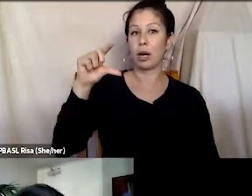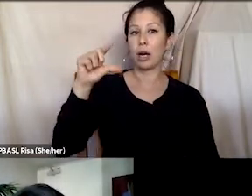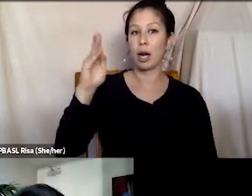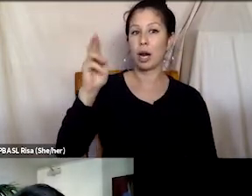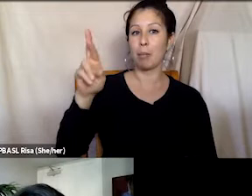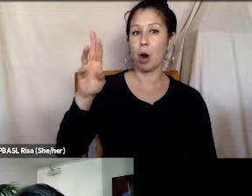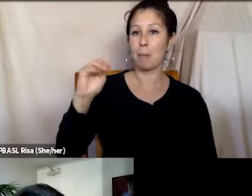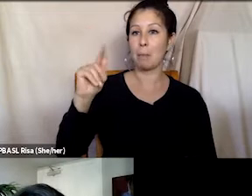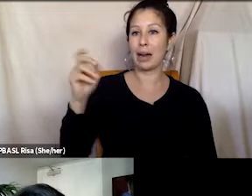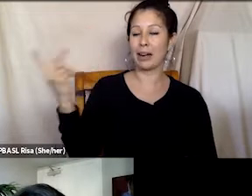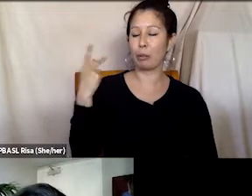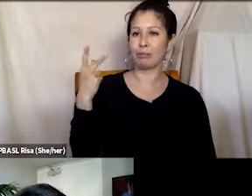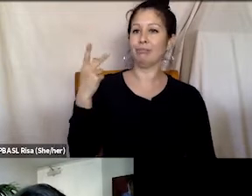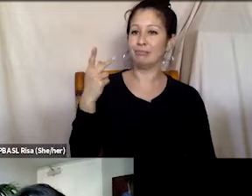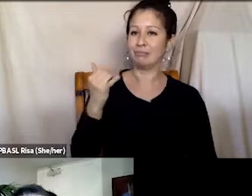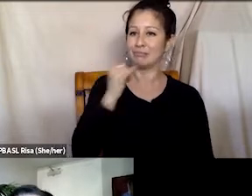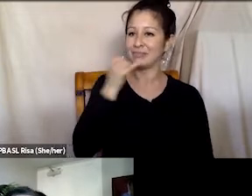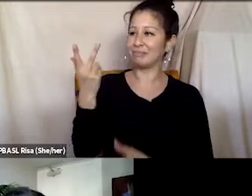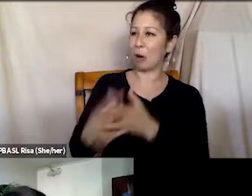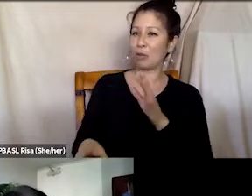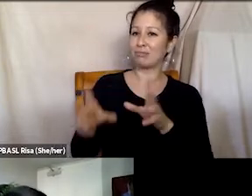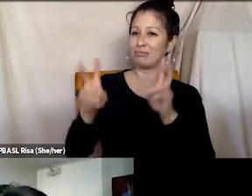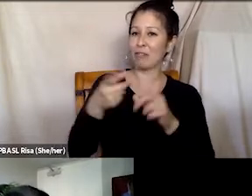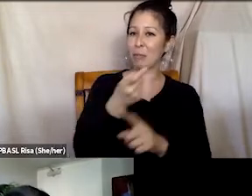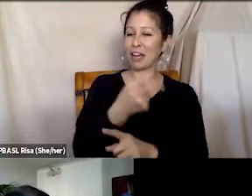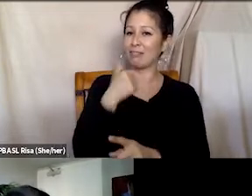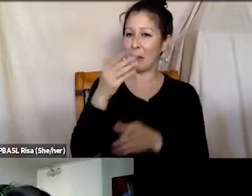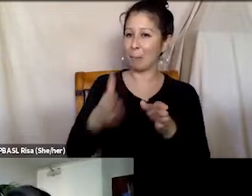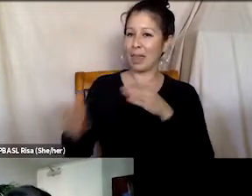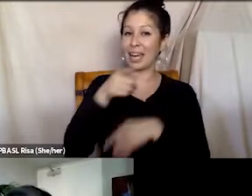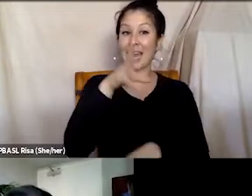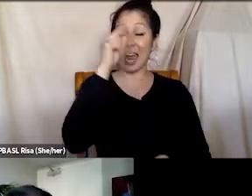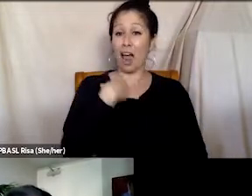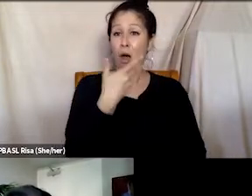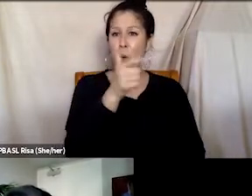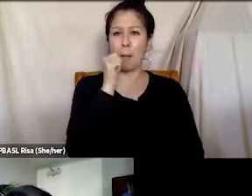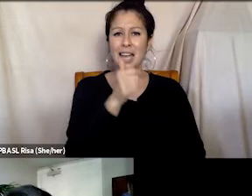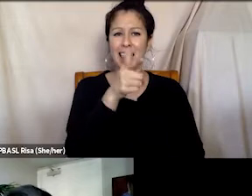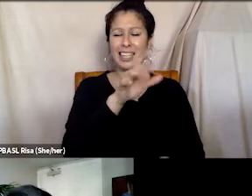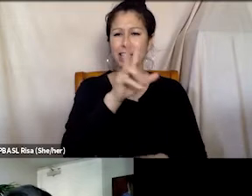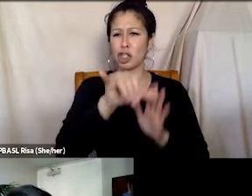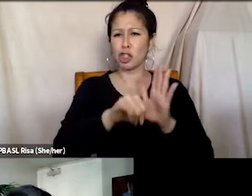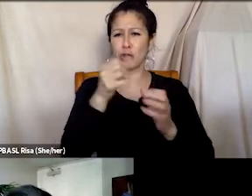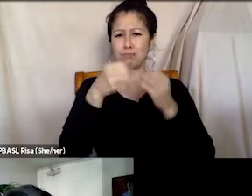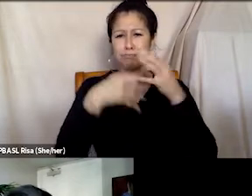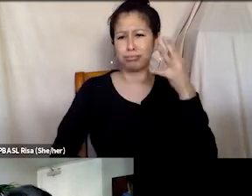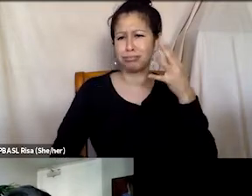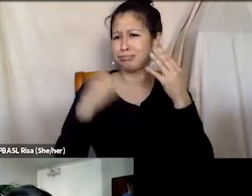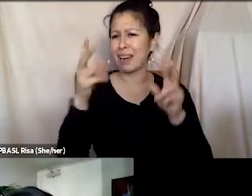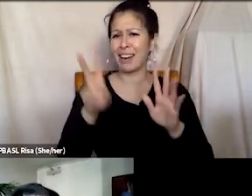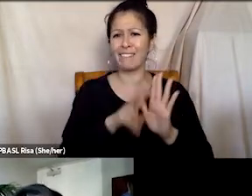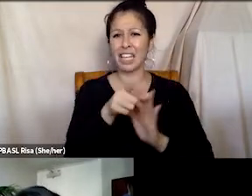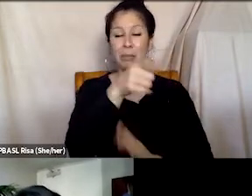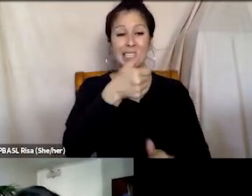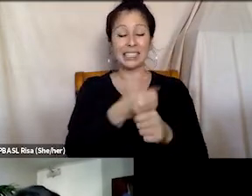not consult on this, but he is somebody I watch almost daily. He's all over YouTube, but he